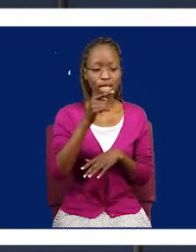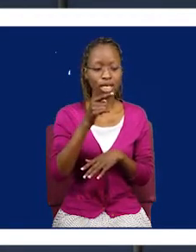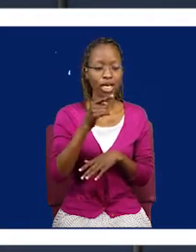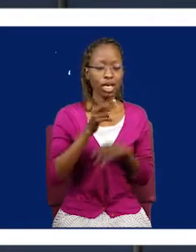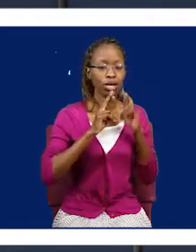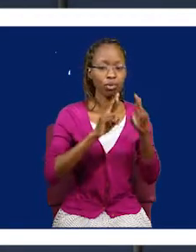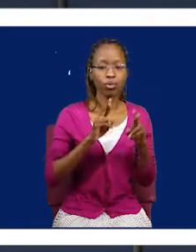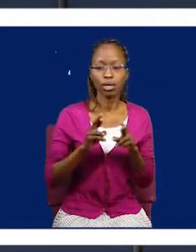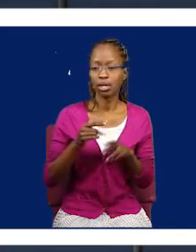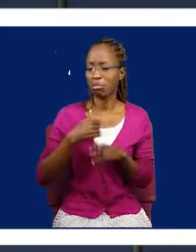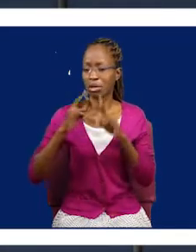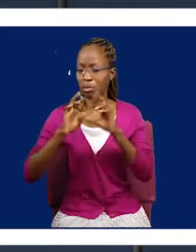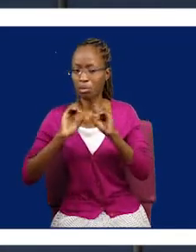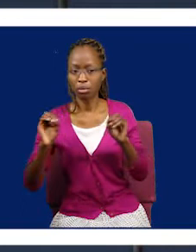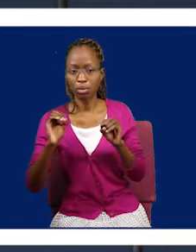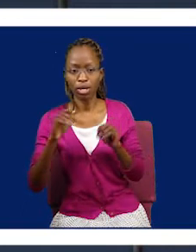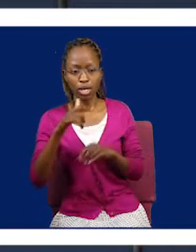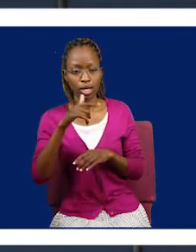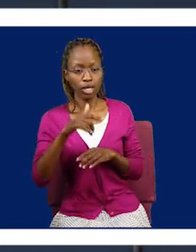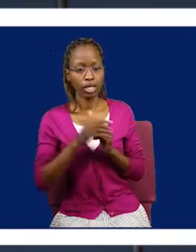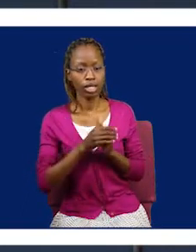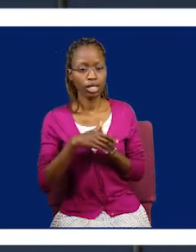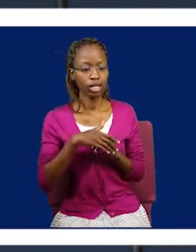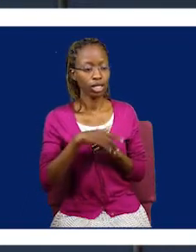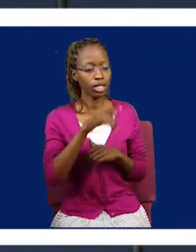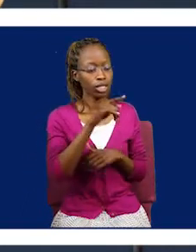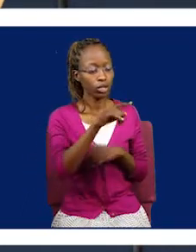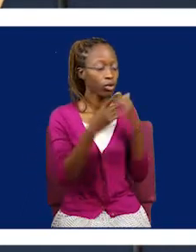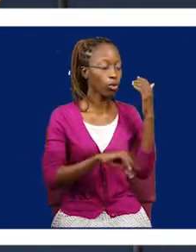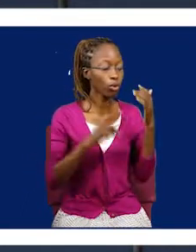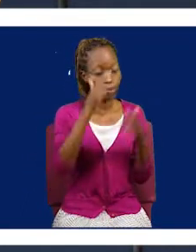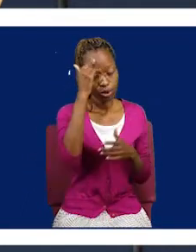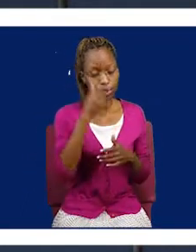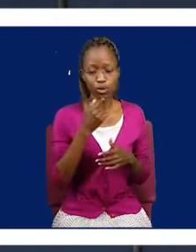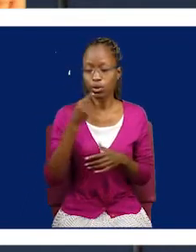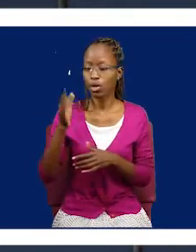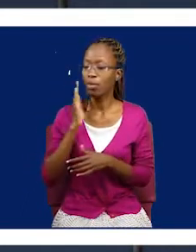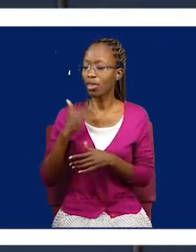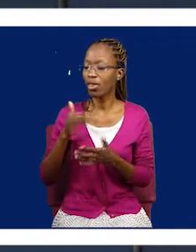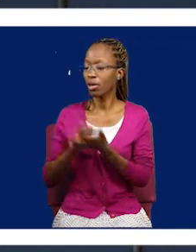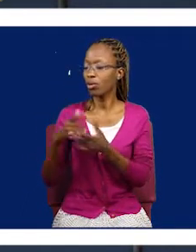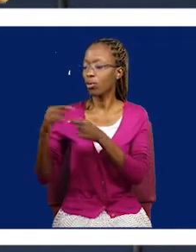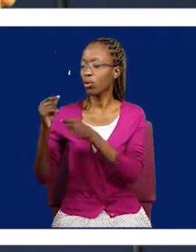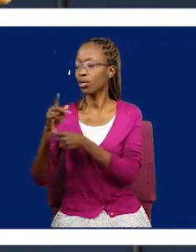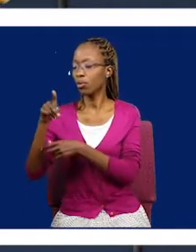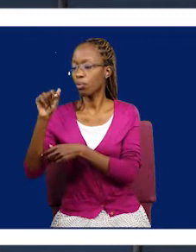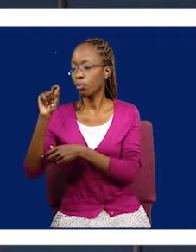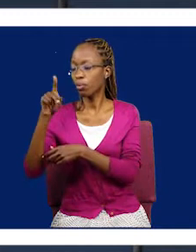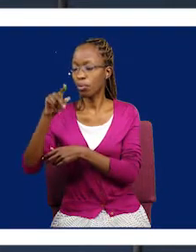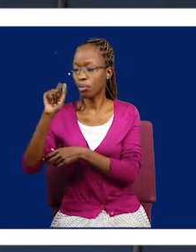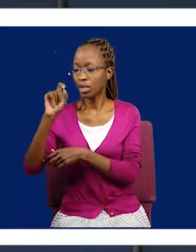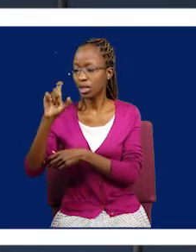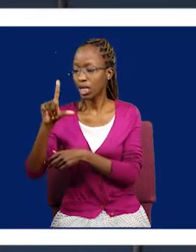No, I did not. It's your fault you got grounded. You told my mom I went to Patel's house, and I told my